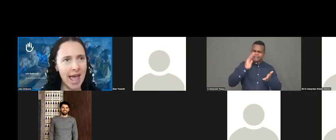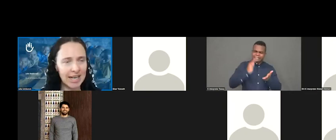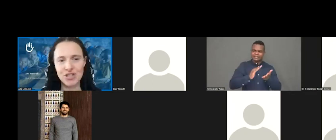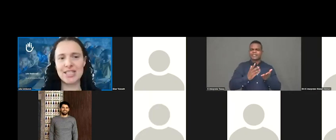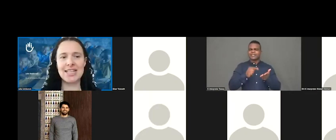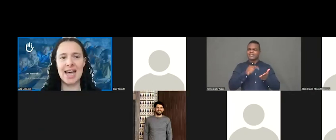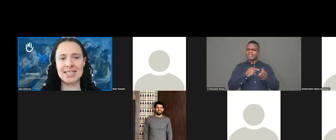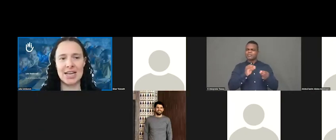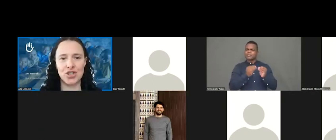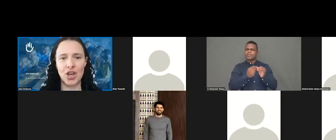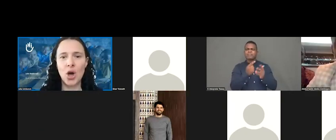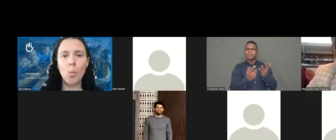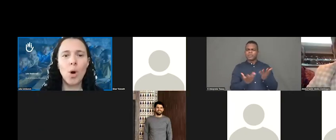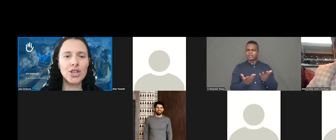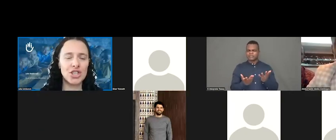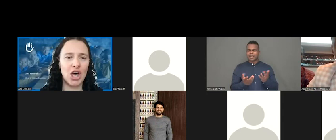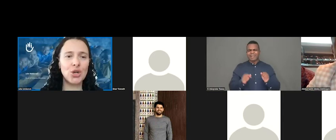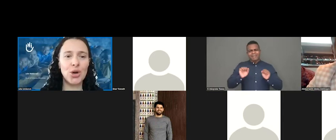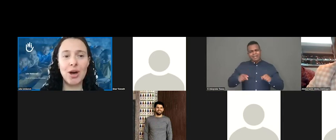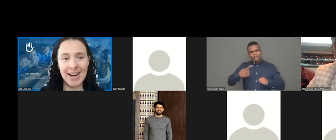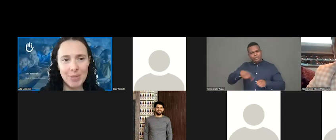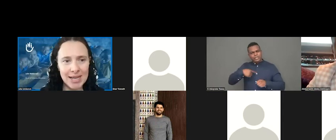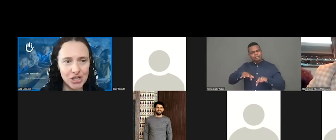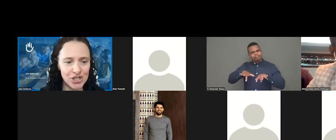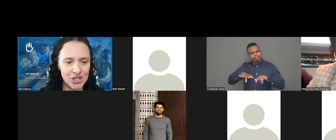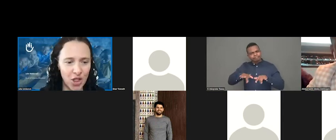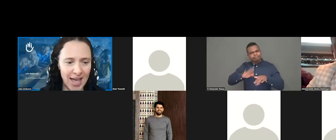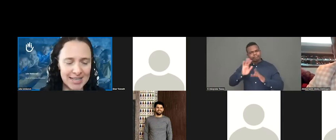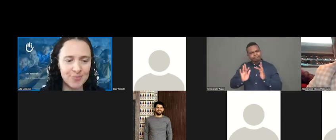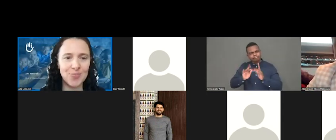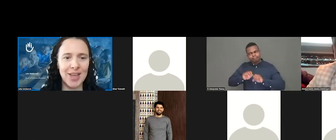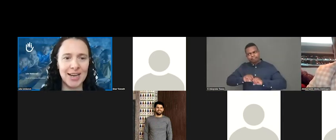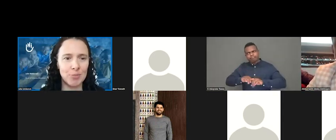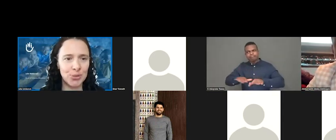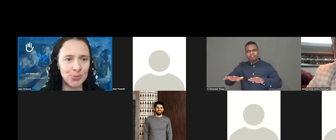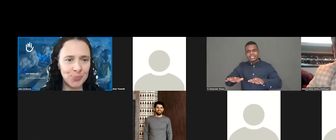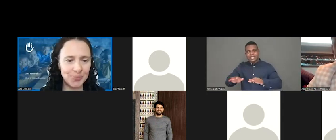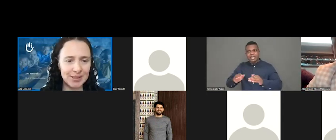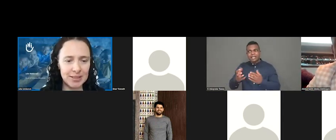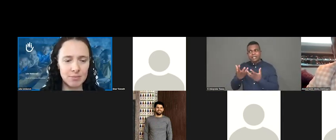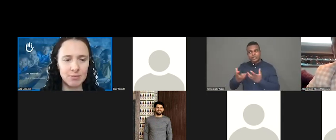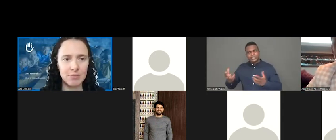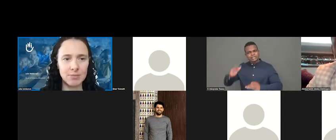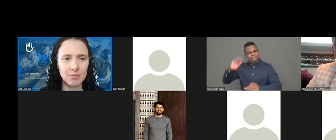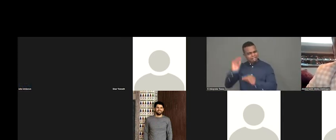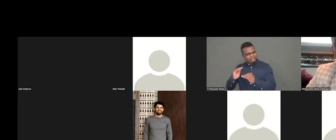internet, electricity, etc.? What are your recommendations on that? Thanks, Abdul.